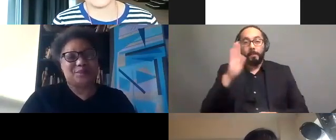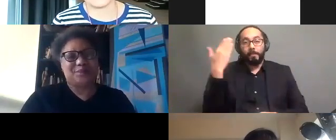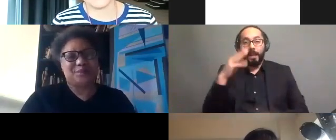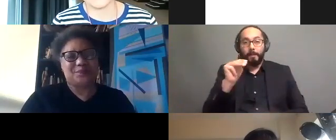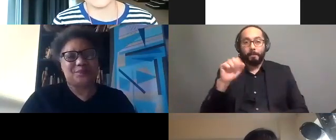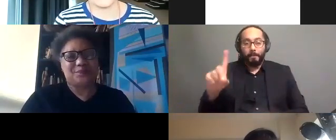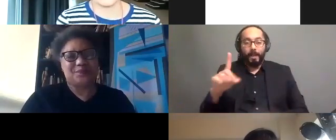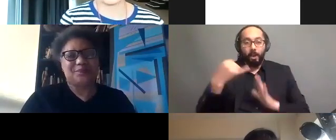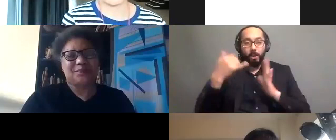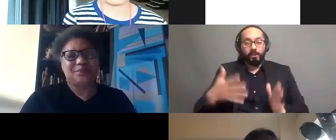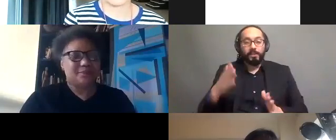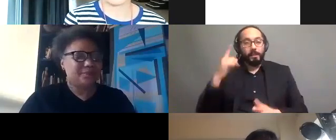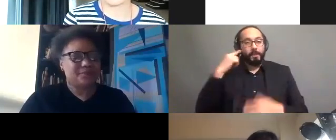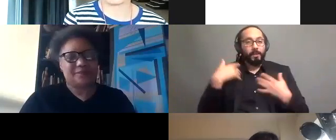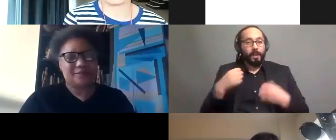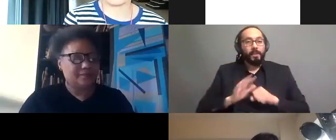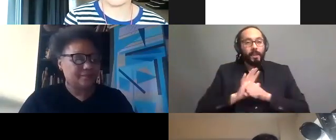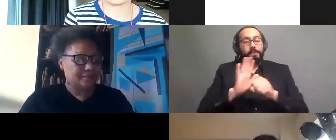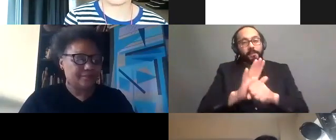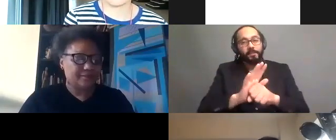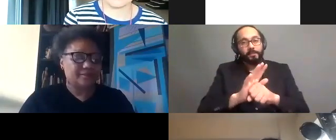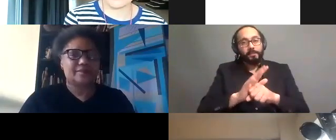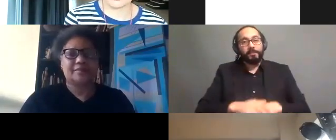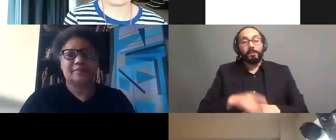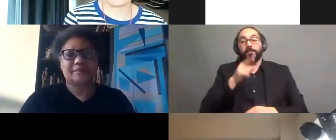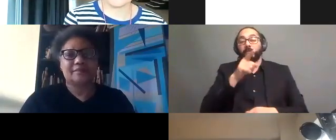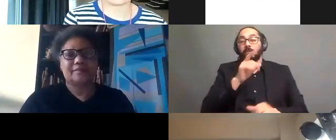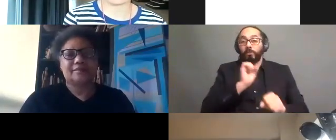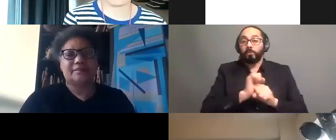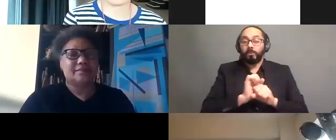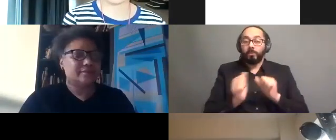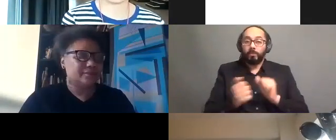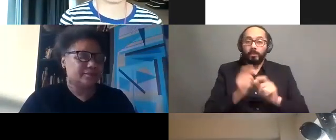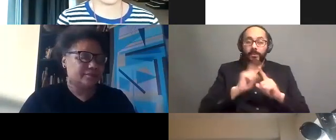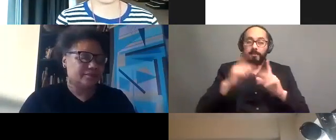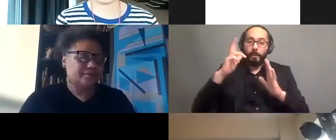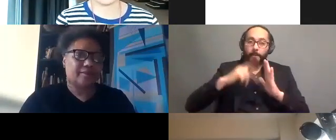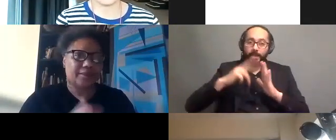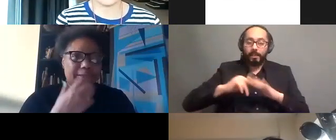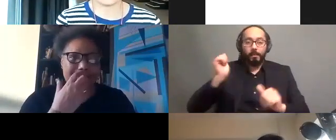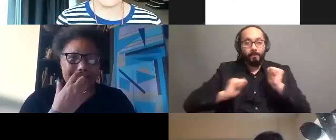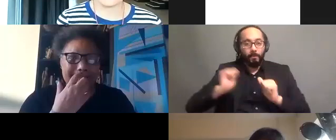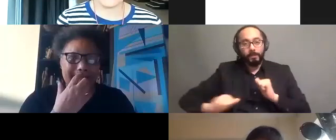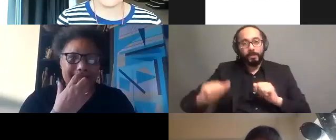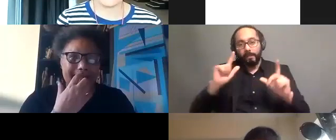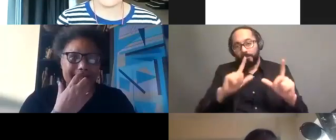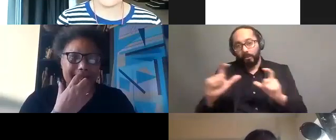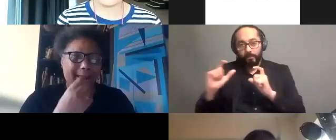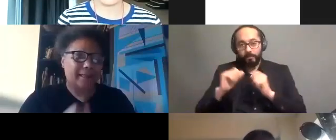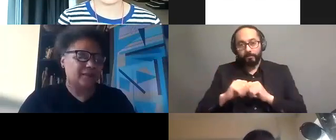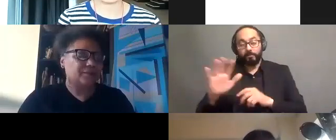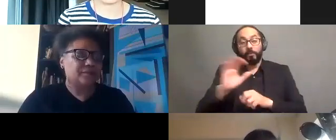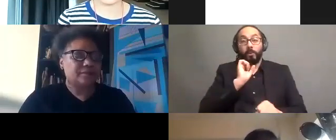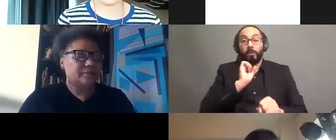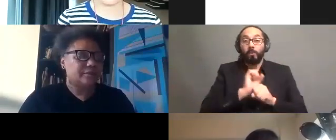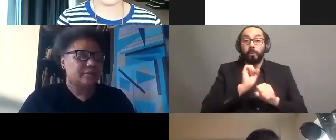health advocate. Swain works with the mediums of installation, painting, performance, and photography. Her work challenges and